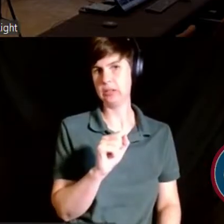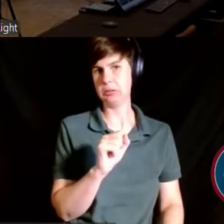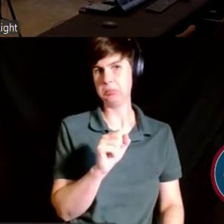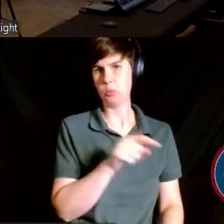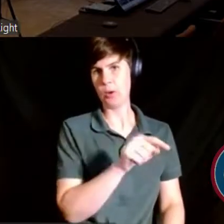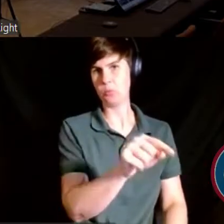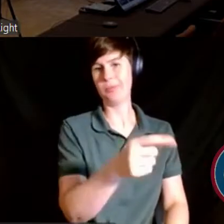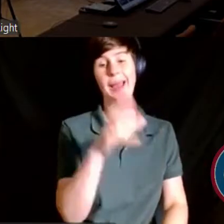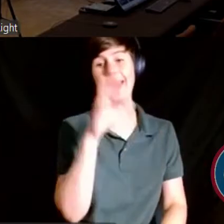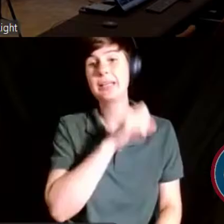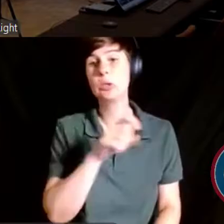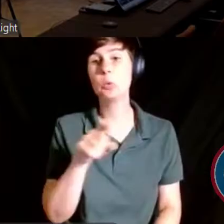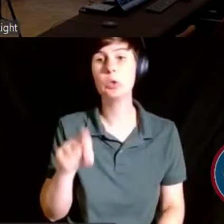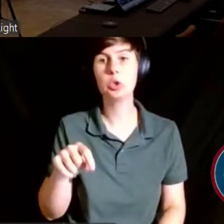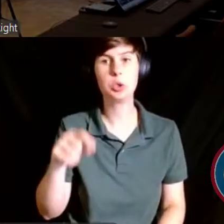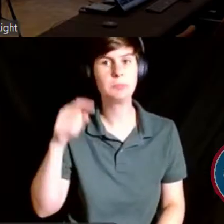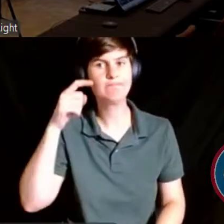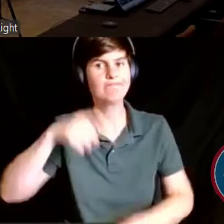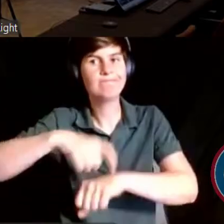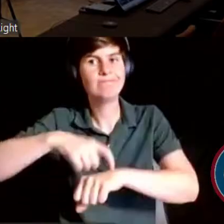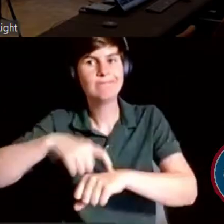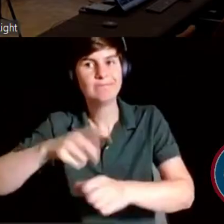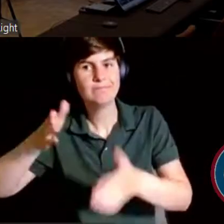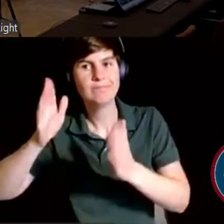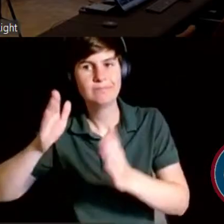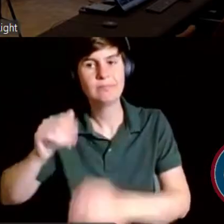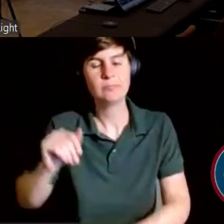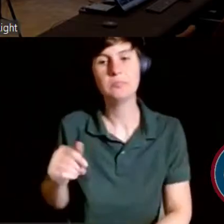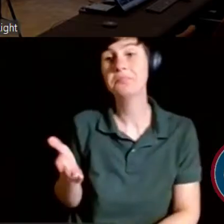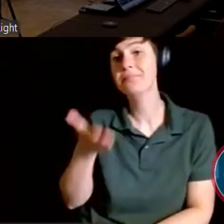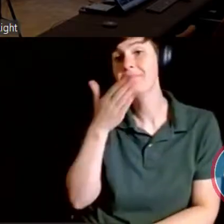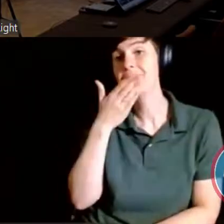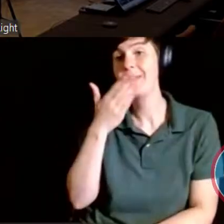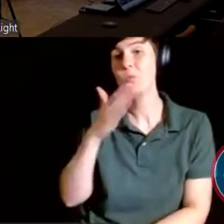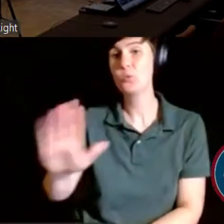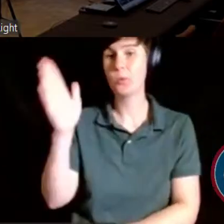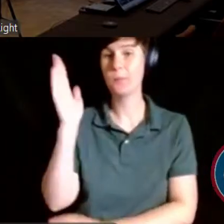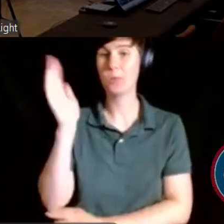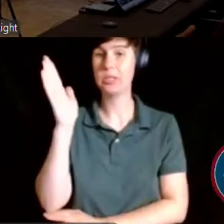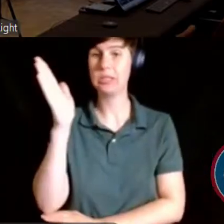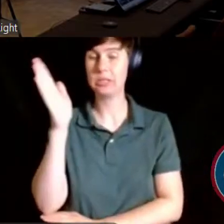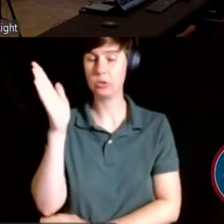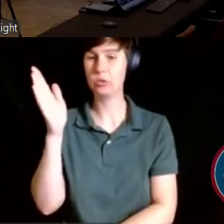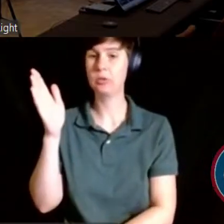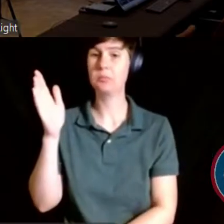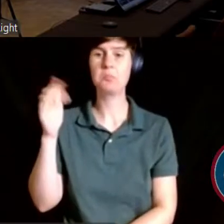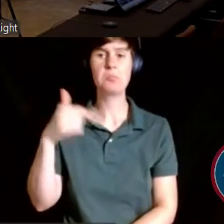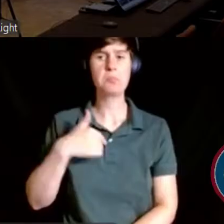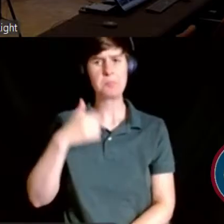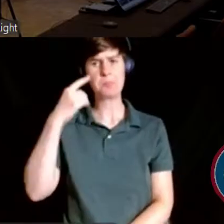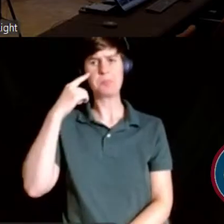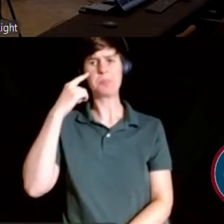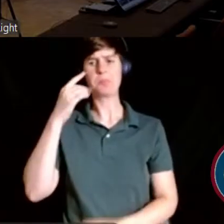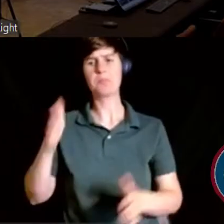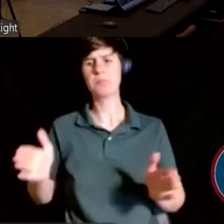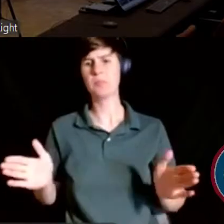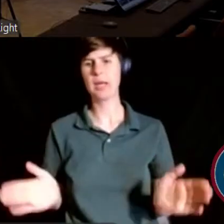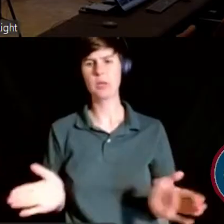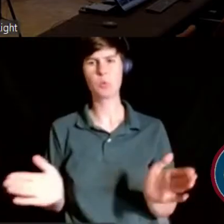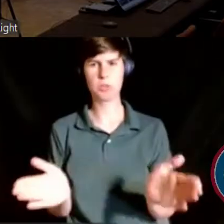Yeah, I guess we should be mindful of time. I think I appreciate your presentation, but I think encouraging